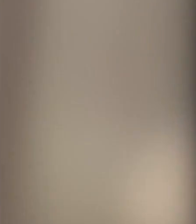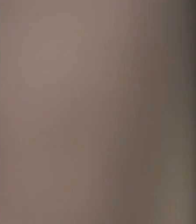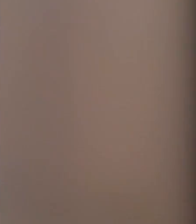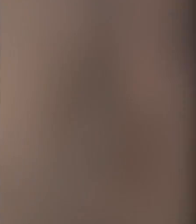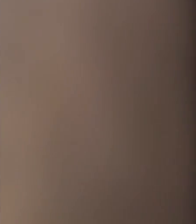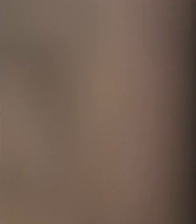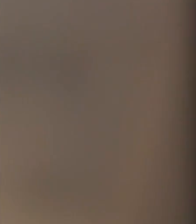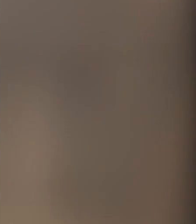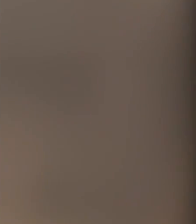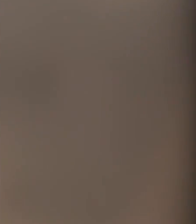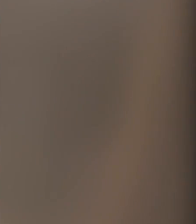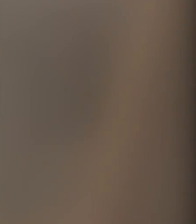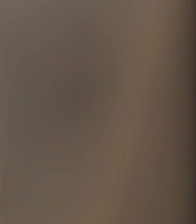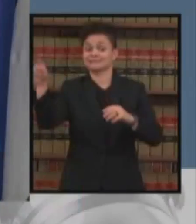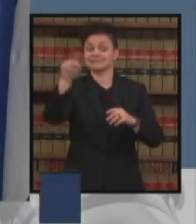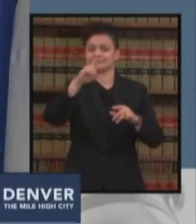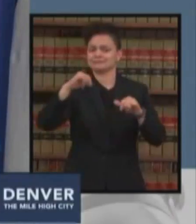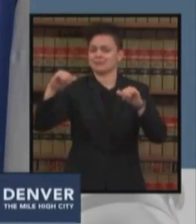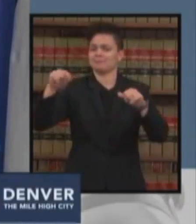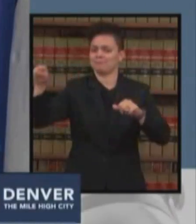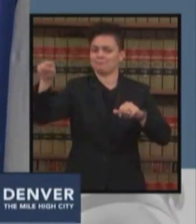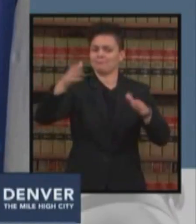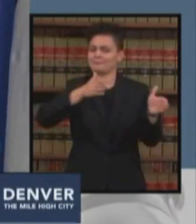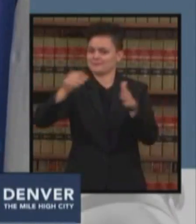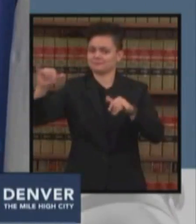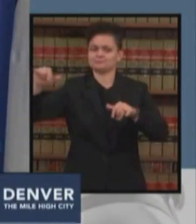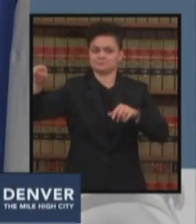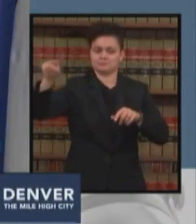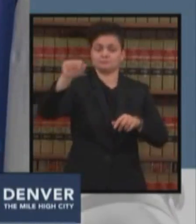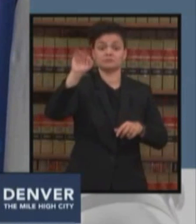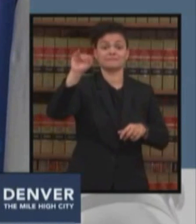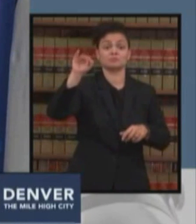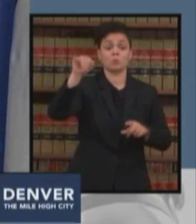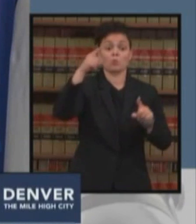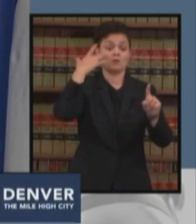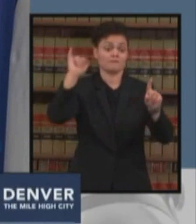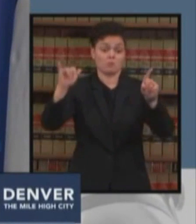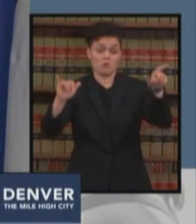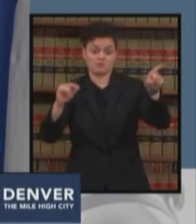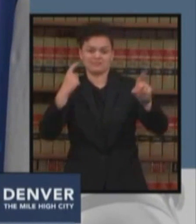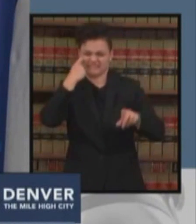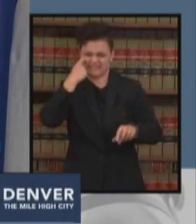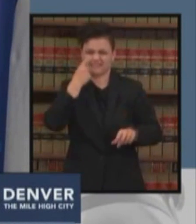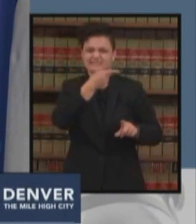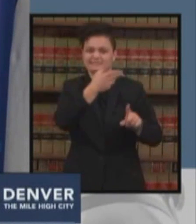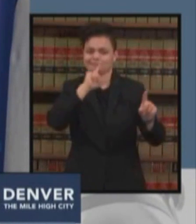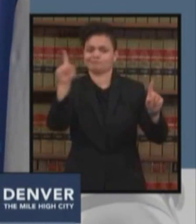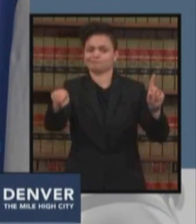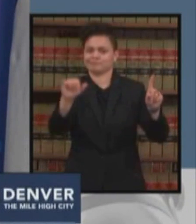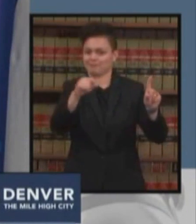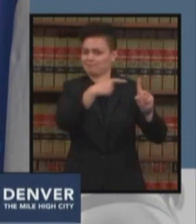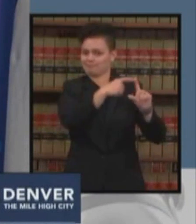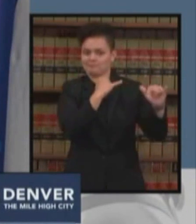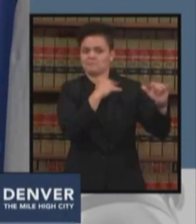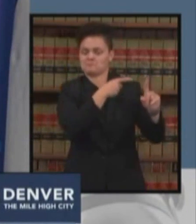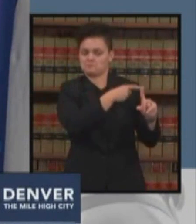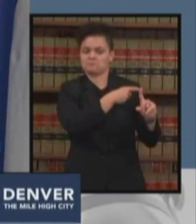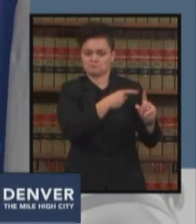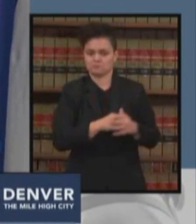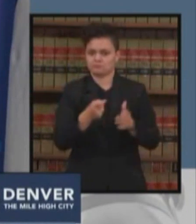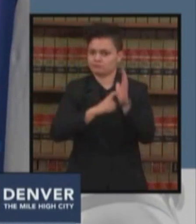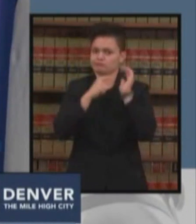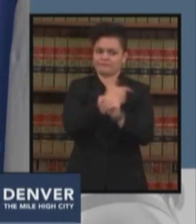Delta variant being a factor. San Francisco, for example, is already out there, but they're moving to require all of their